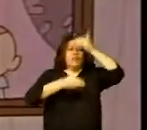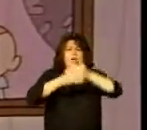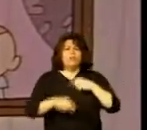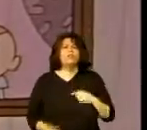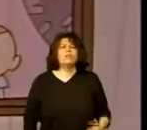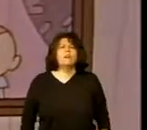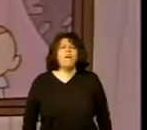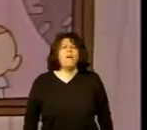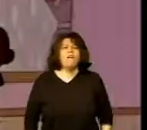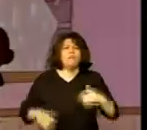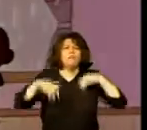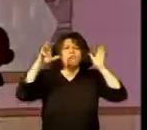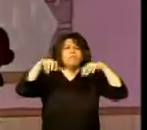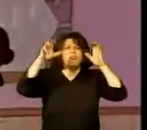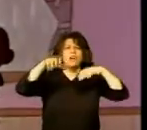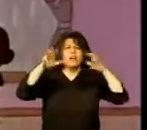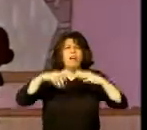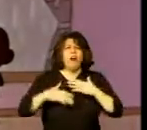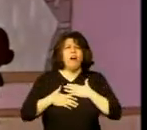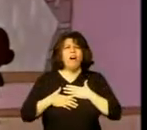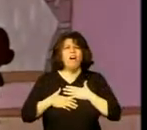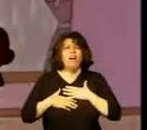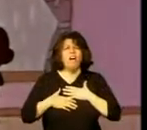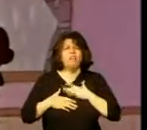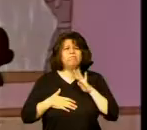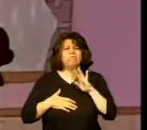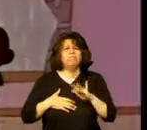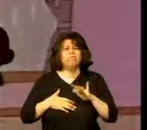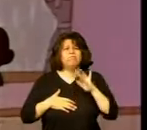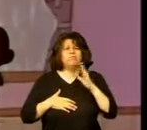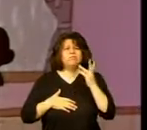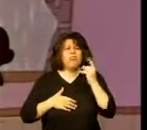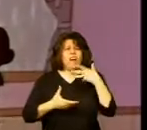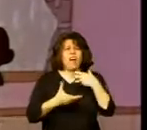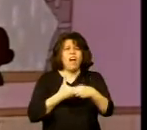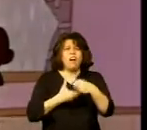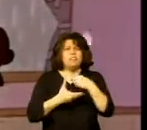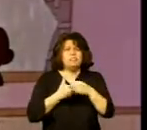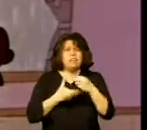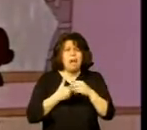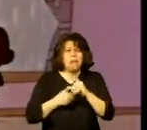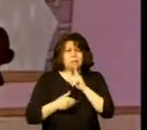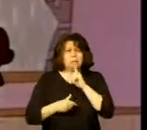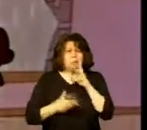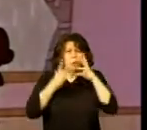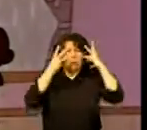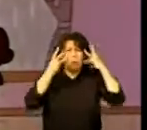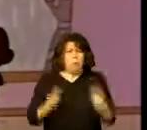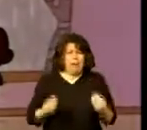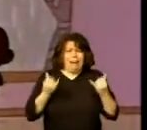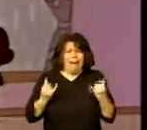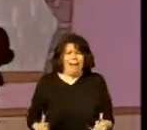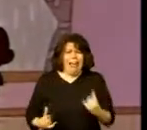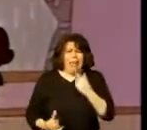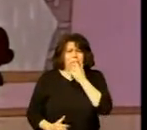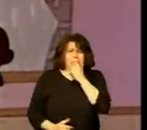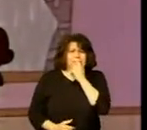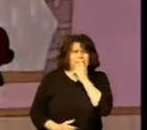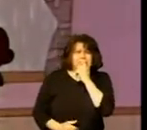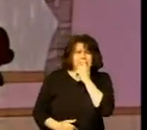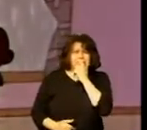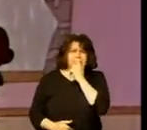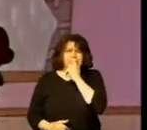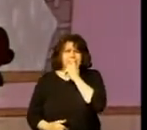window and looked out. It was raining, and he felt so badly about Pups being gone, and probably